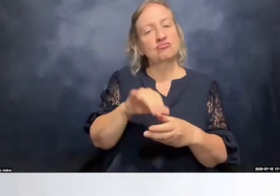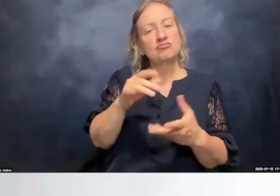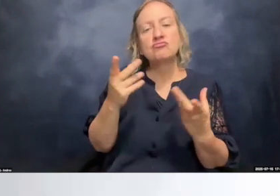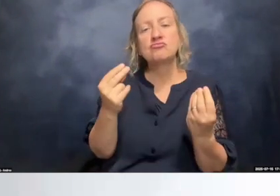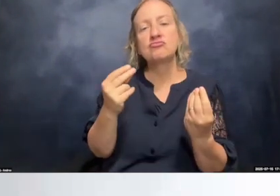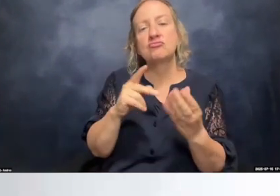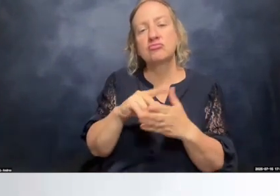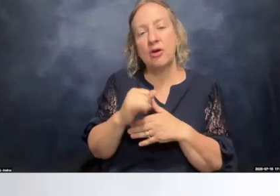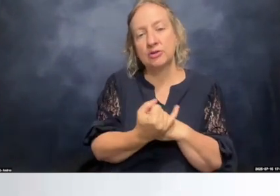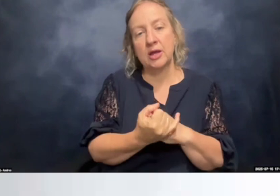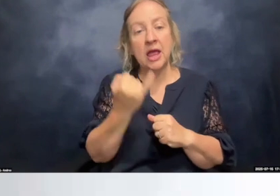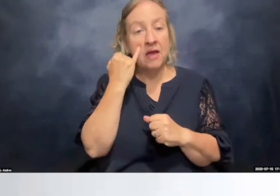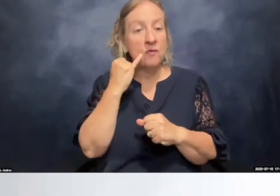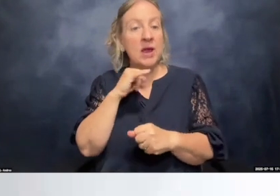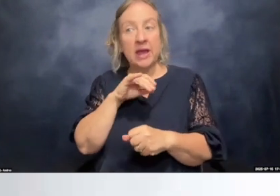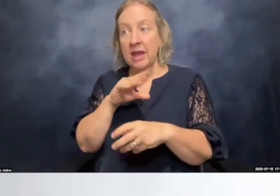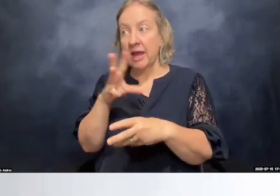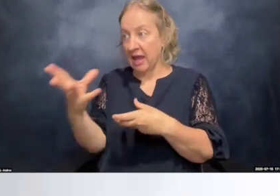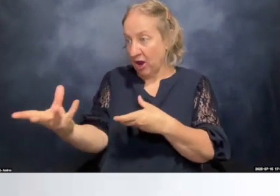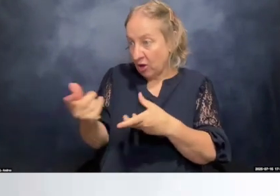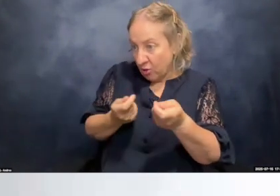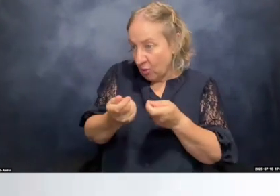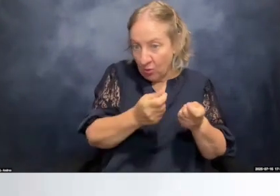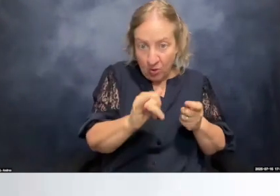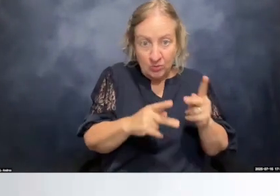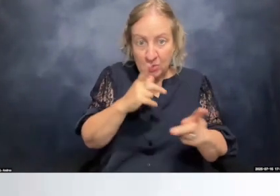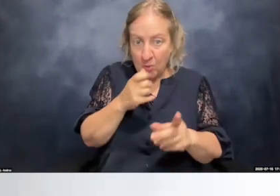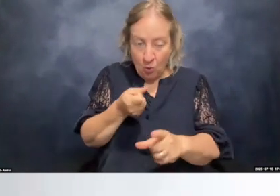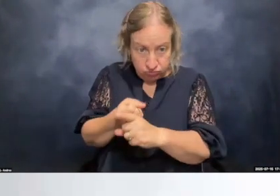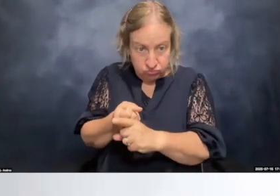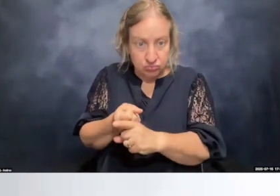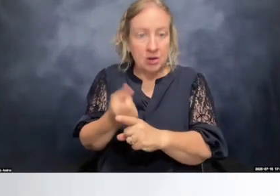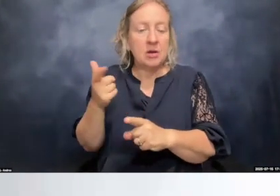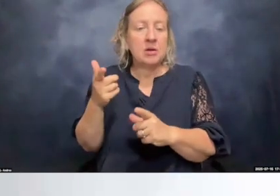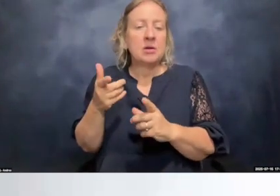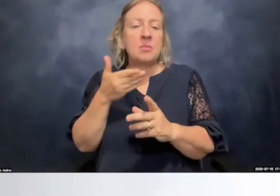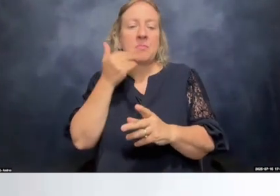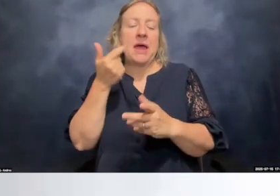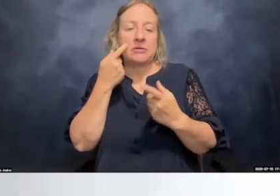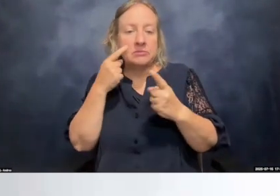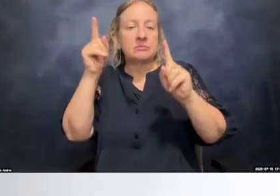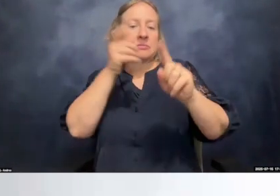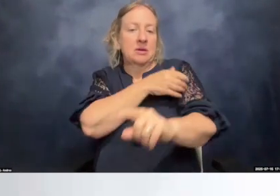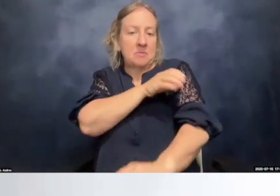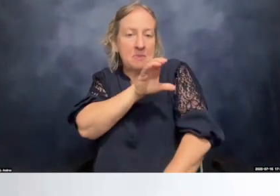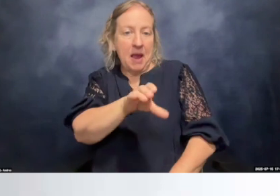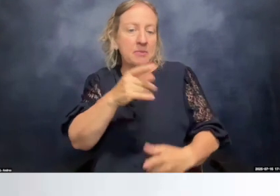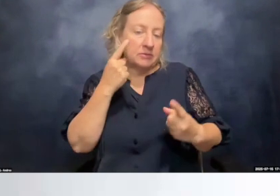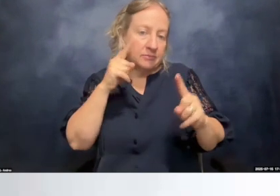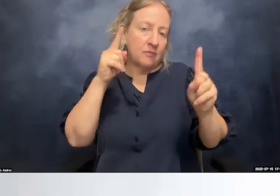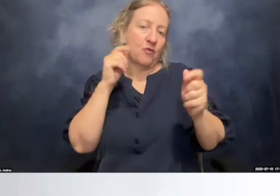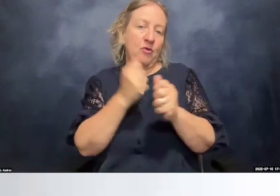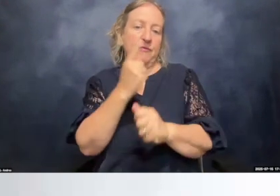we actively include those most impacted, we create pathways to empowerment and better outcomes for everyone. Our work